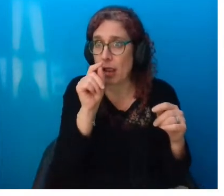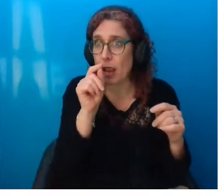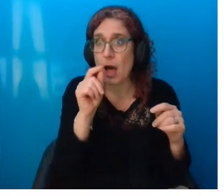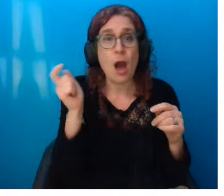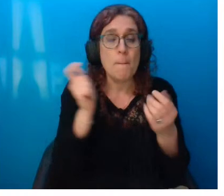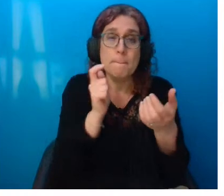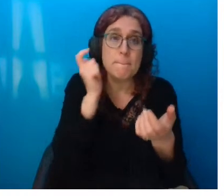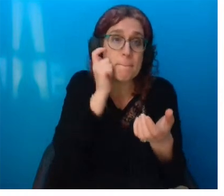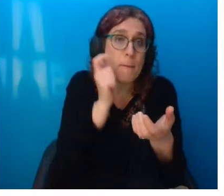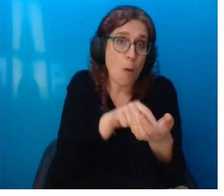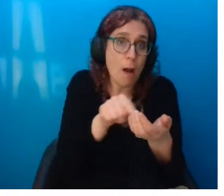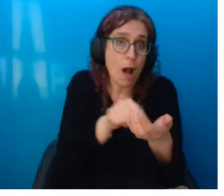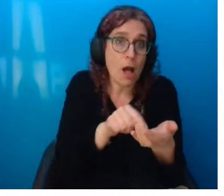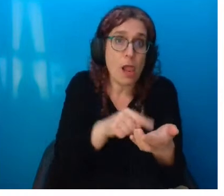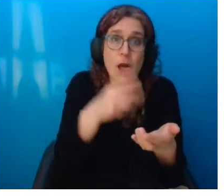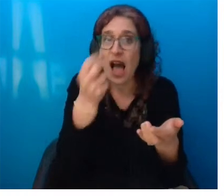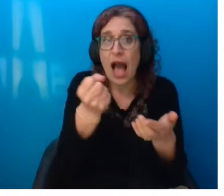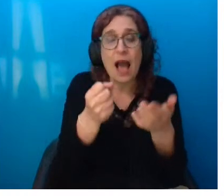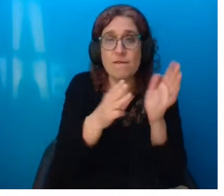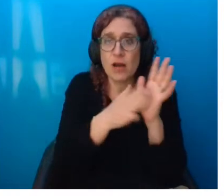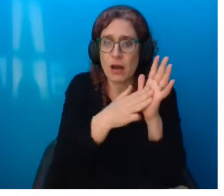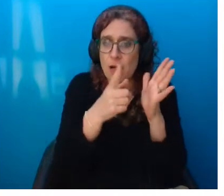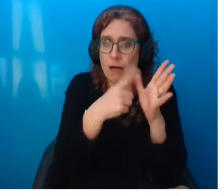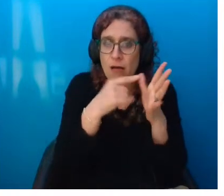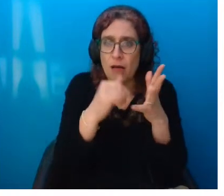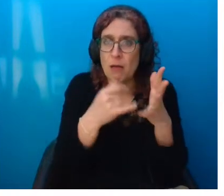monitoring using the Mask Air app.